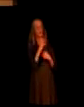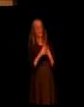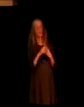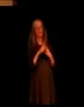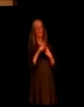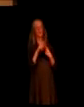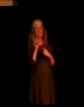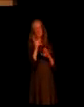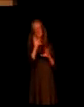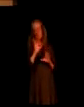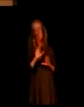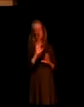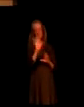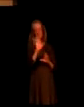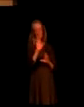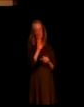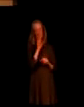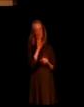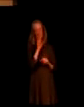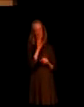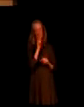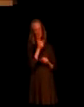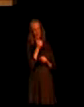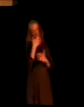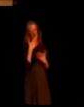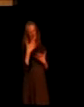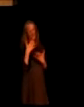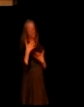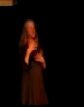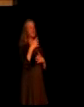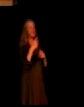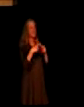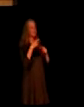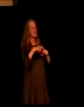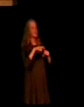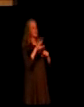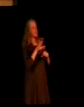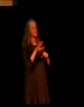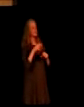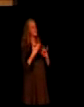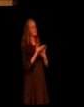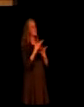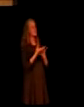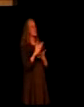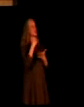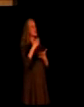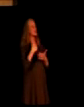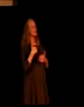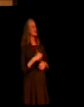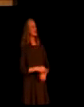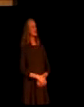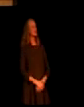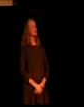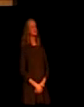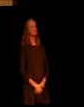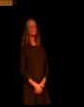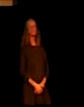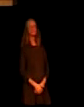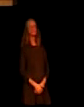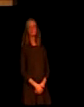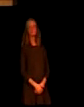all, and tonight for once. This is for me kind of a